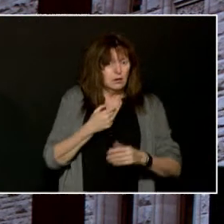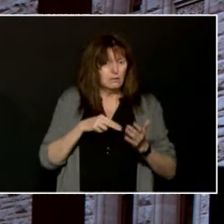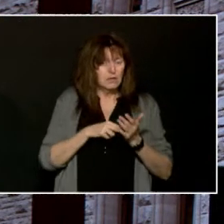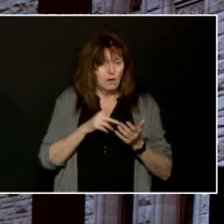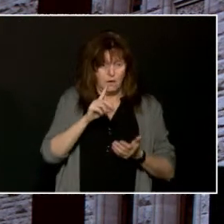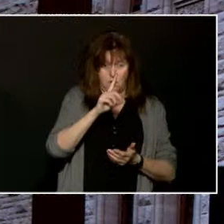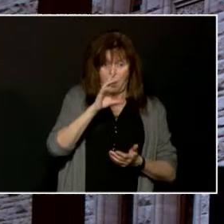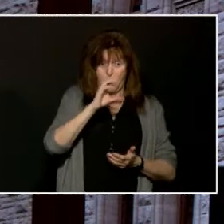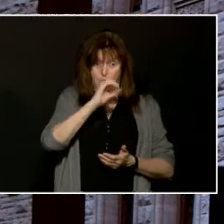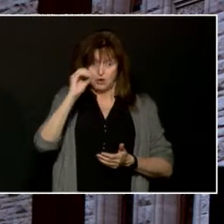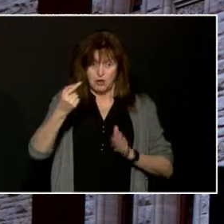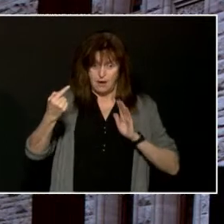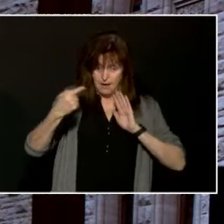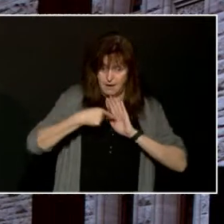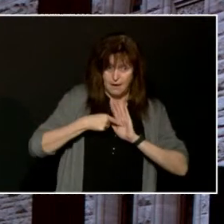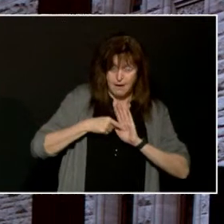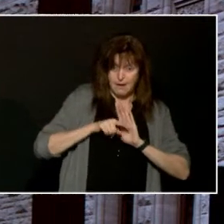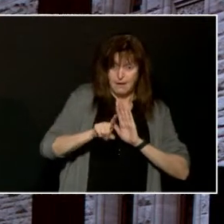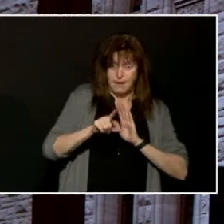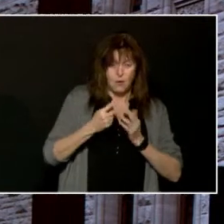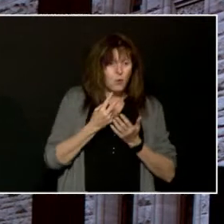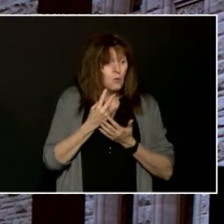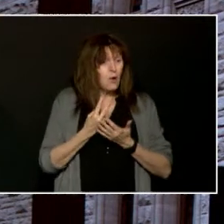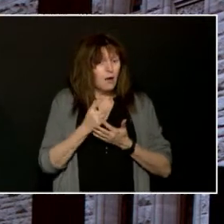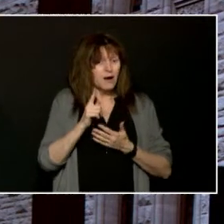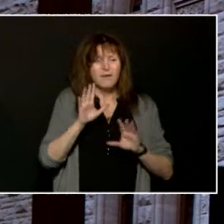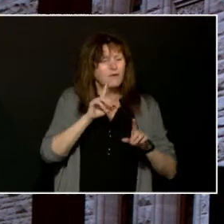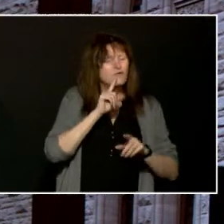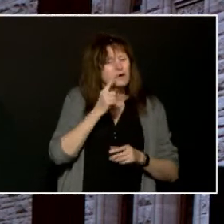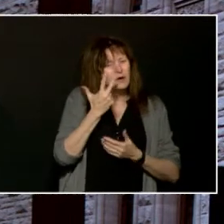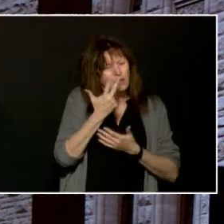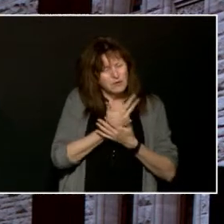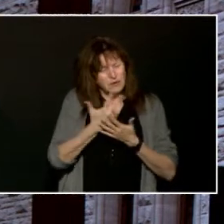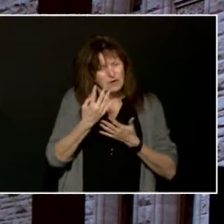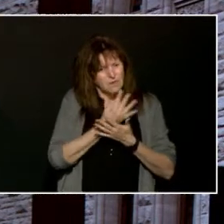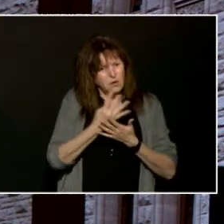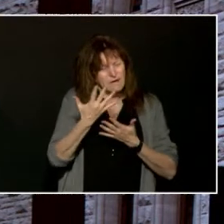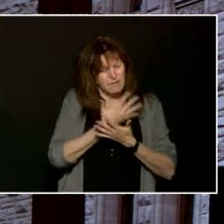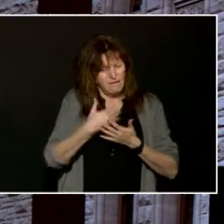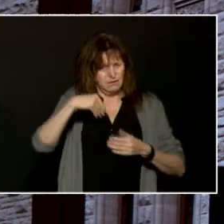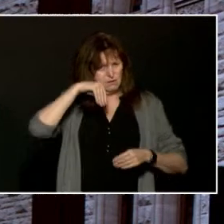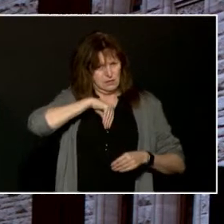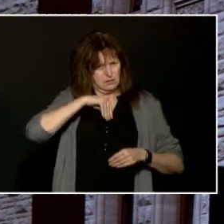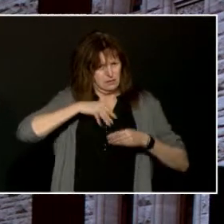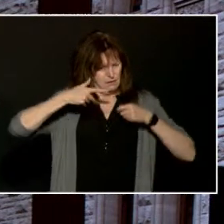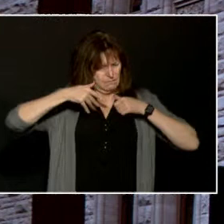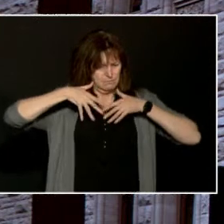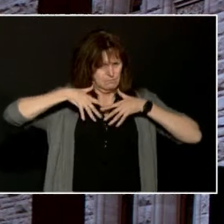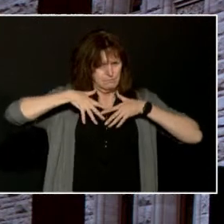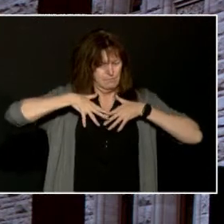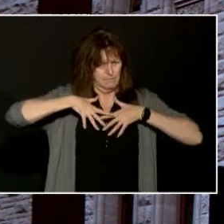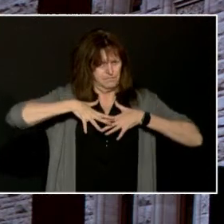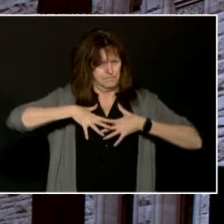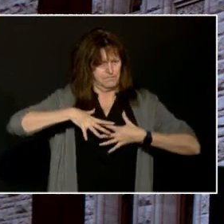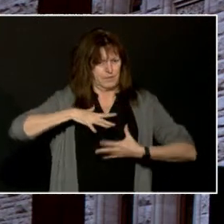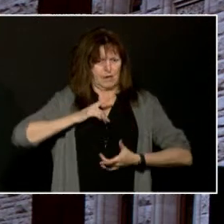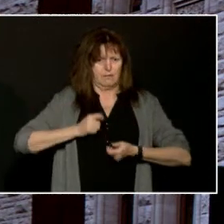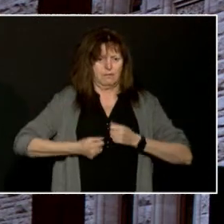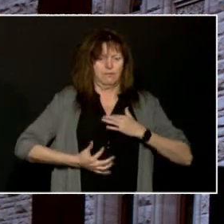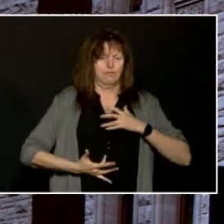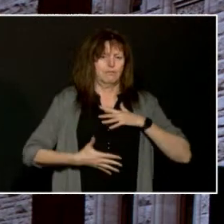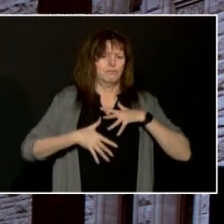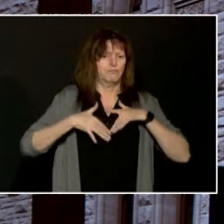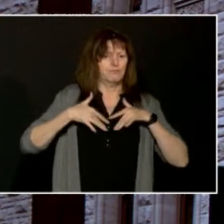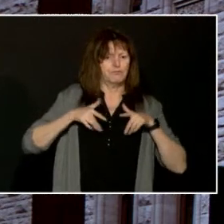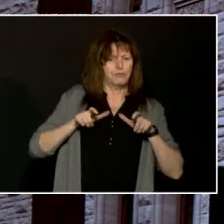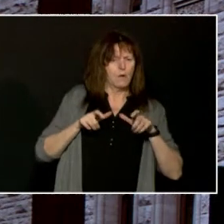hours. It does take you 3 to 4 to 5 weeks to build up your immunity, and so much more for the older patients who take a little bit time,